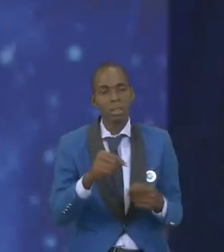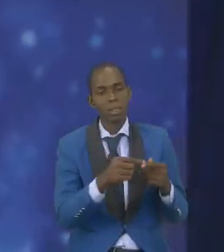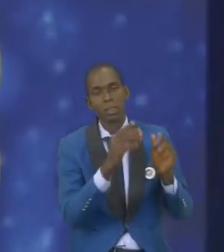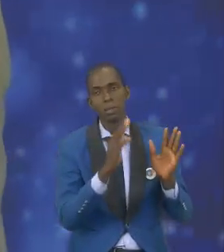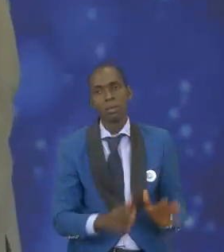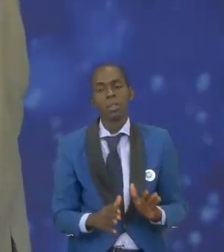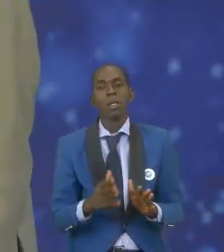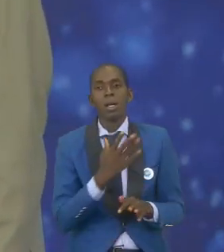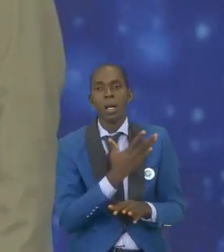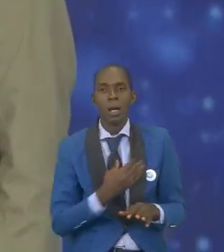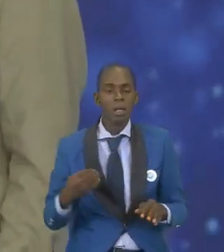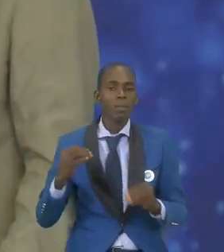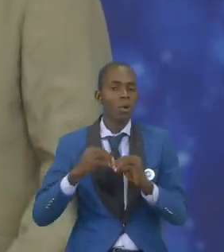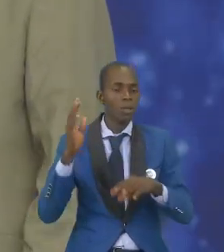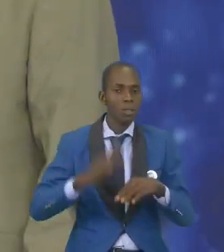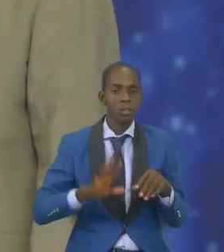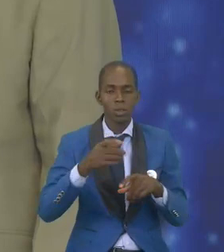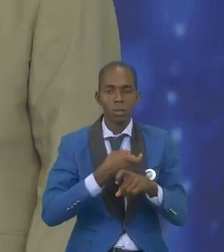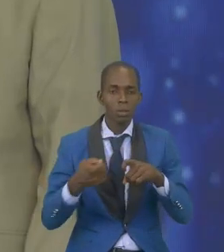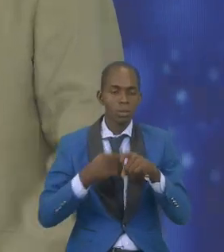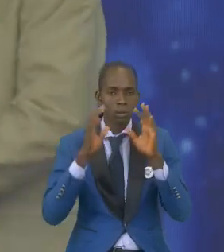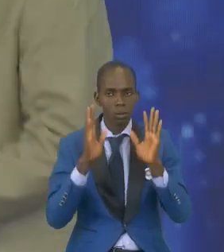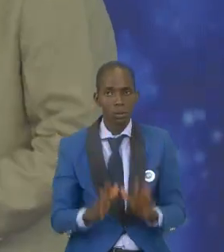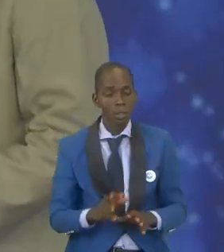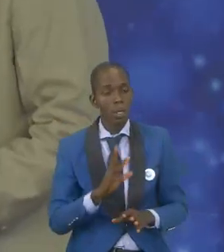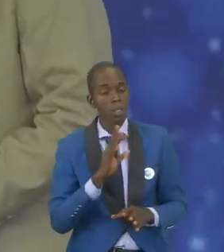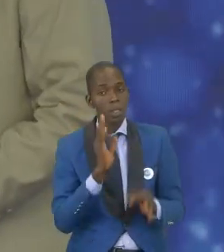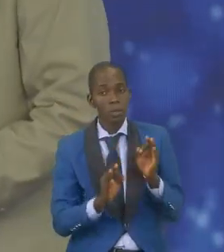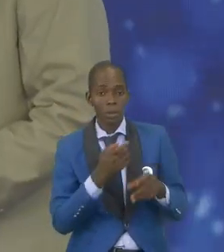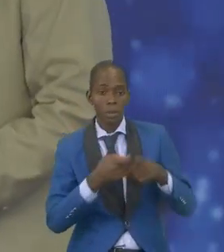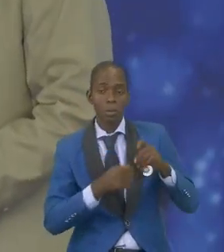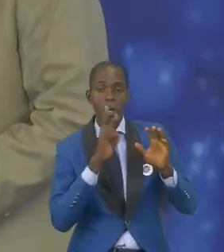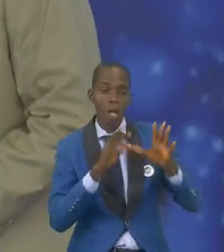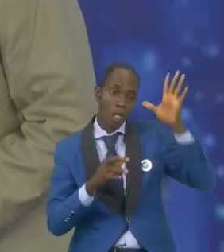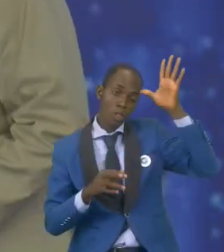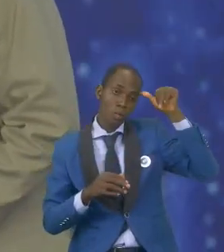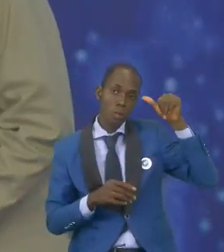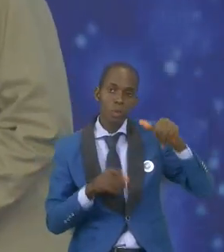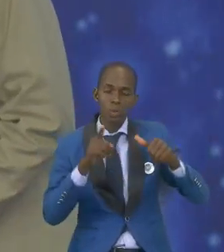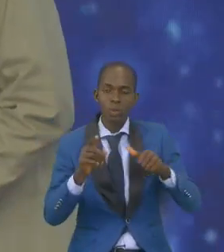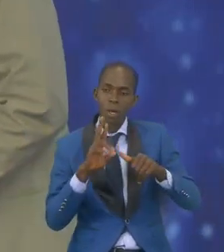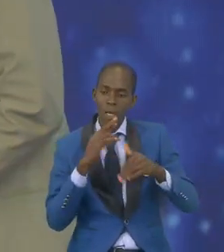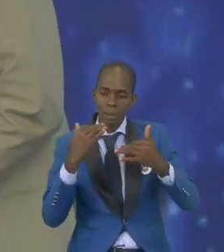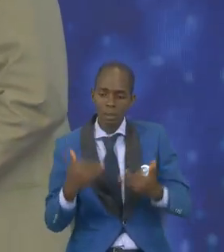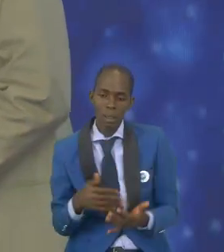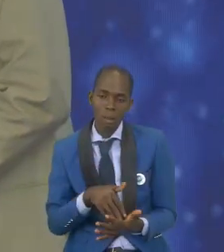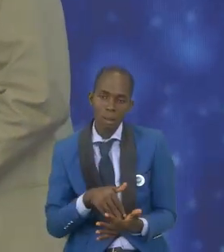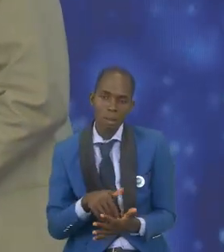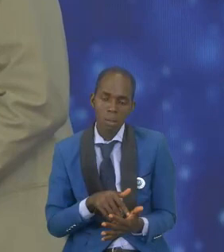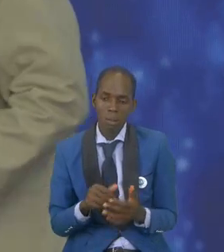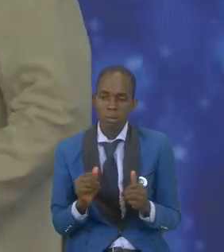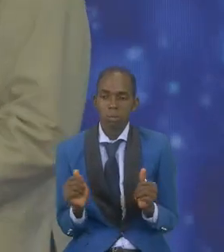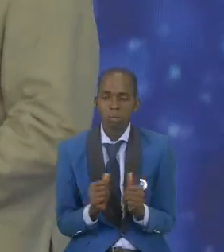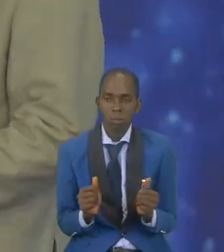conspirators, are the persecutors, are they stubborn? And then you are timid, and you are